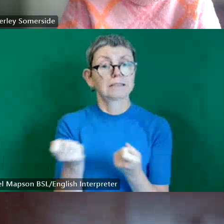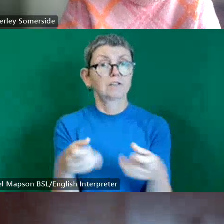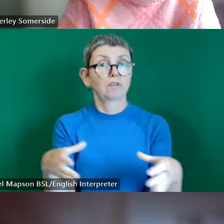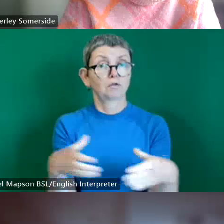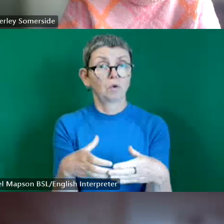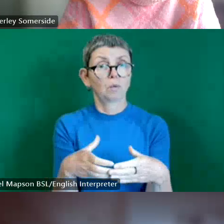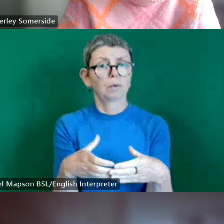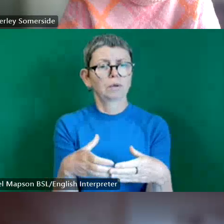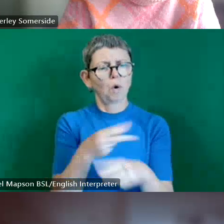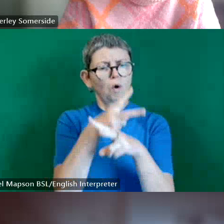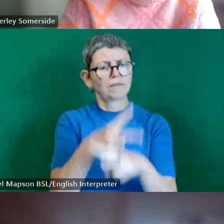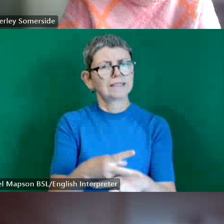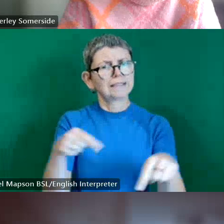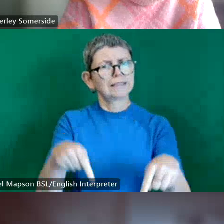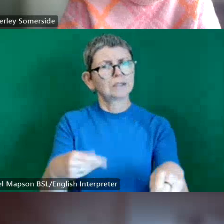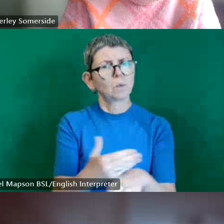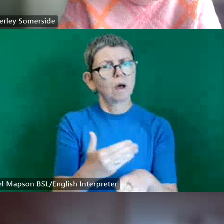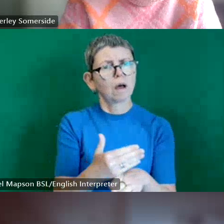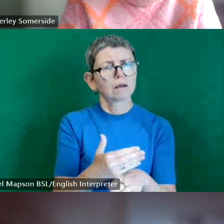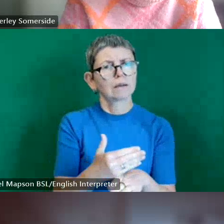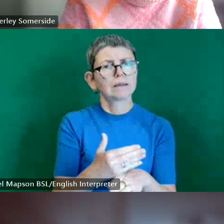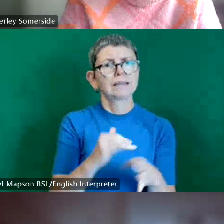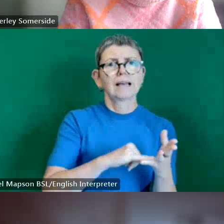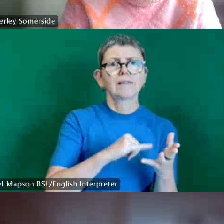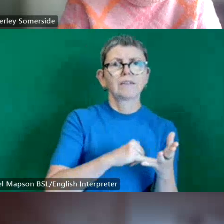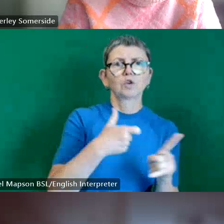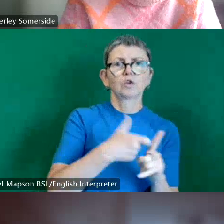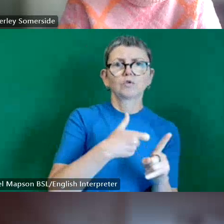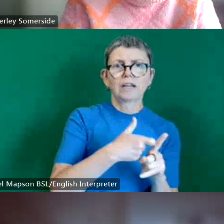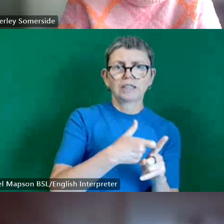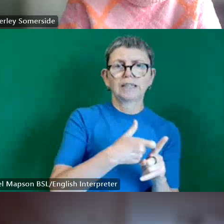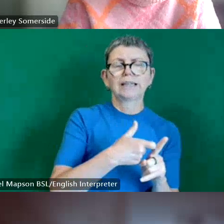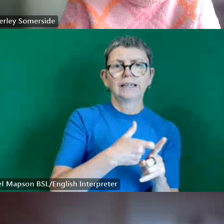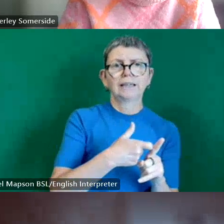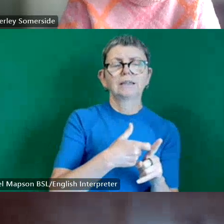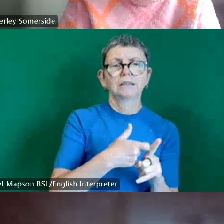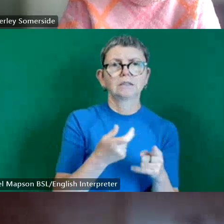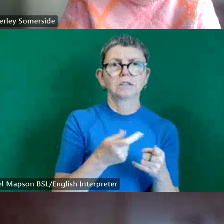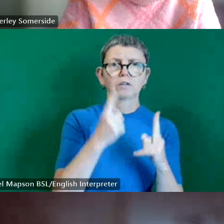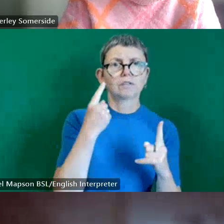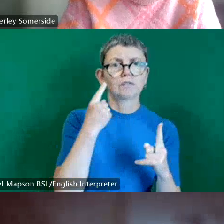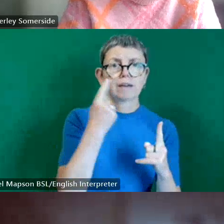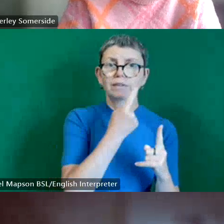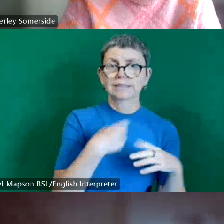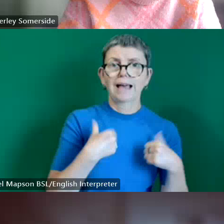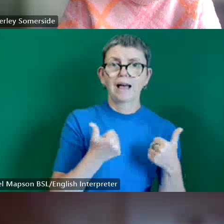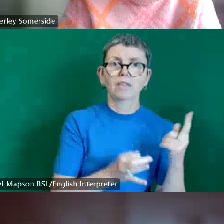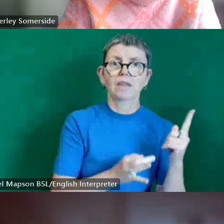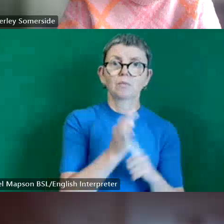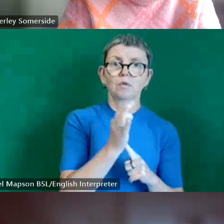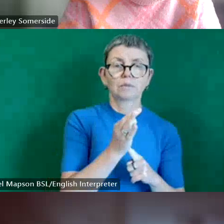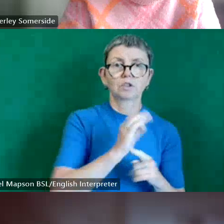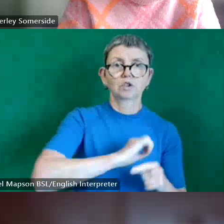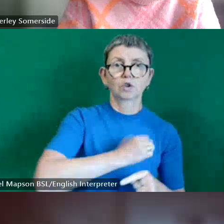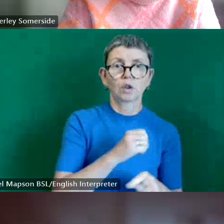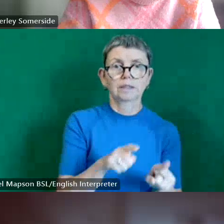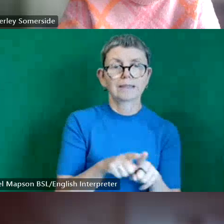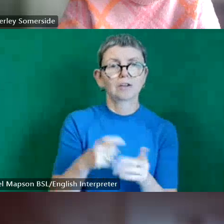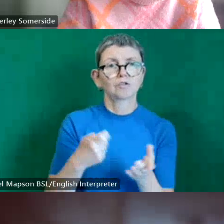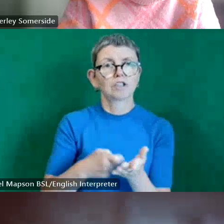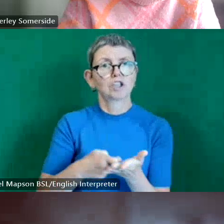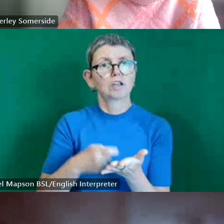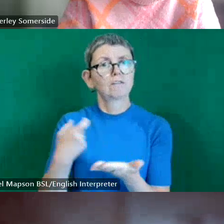and it's co-chaired by Safia Qureshi, Director of Evidence at Health Improvement Scotland, and Richard Foggo, Director of Population